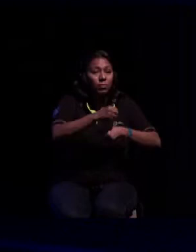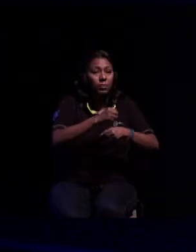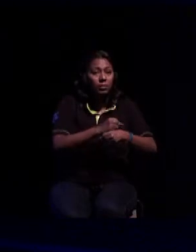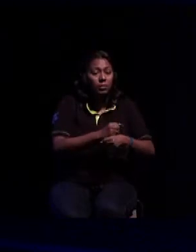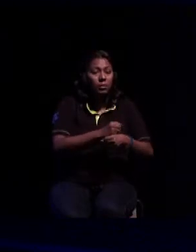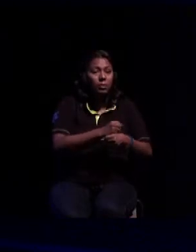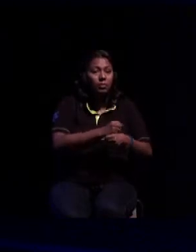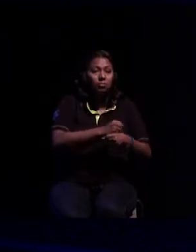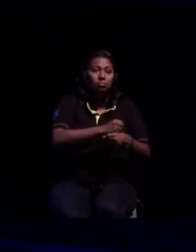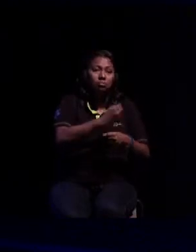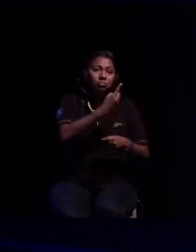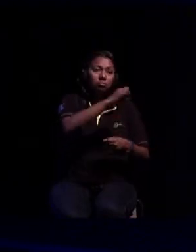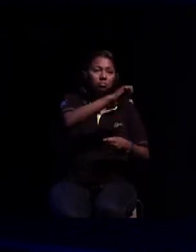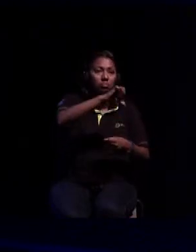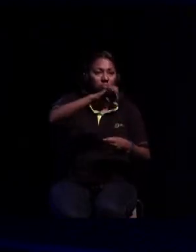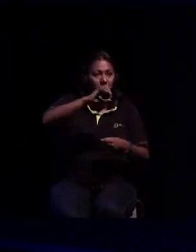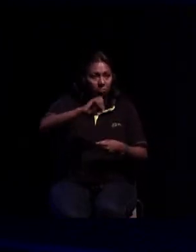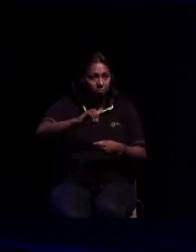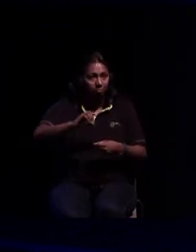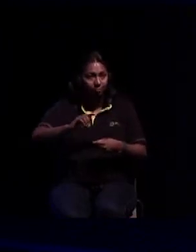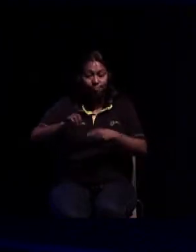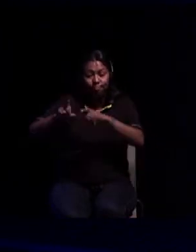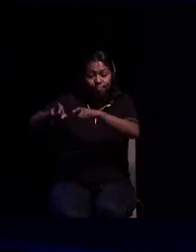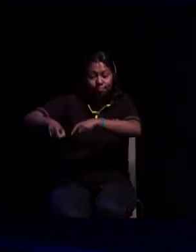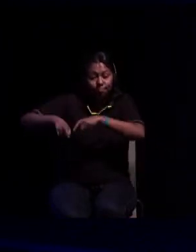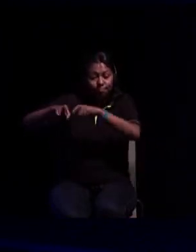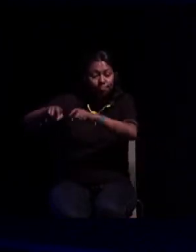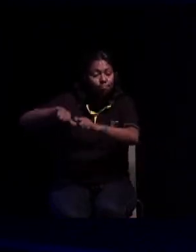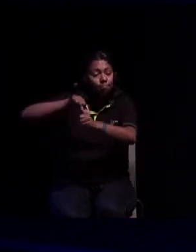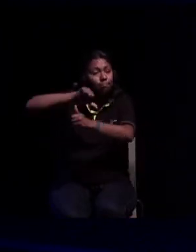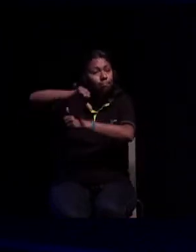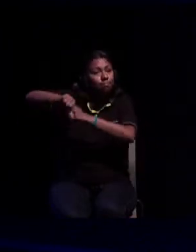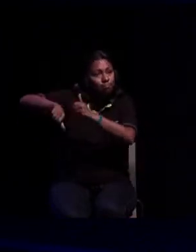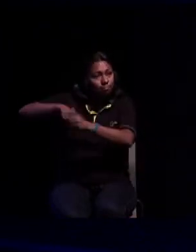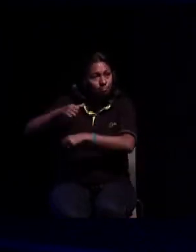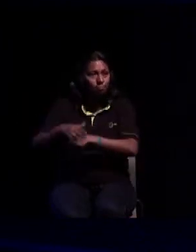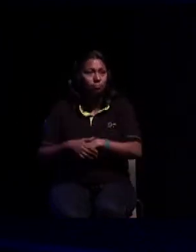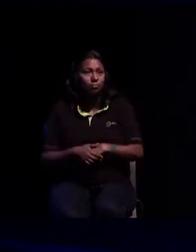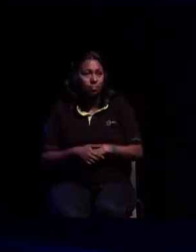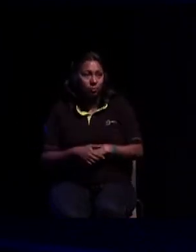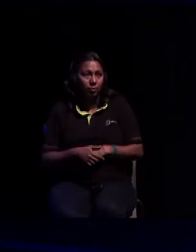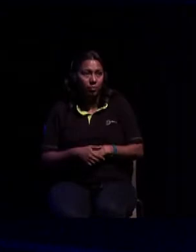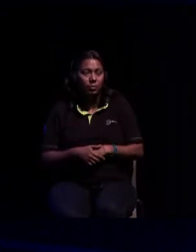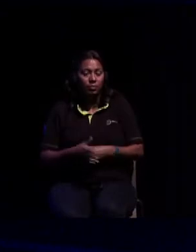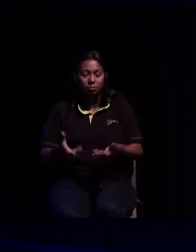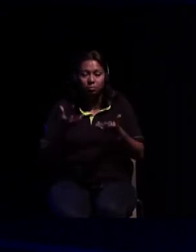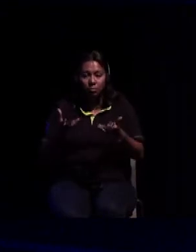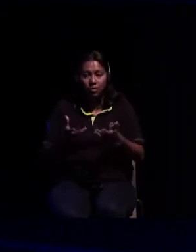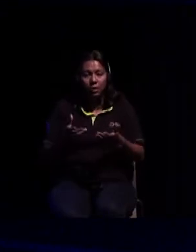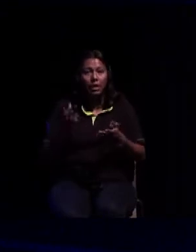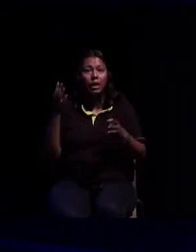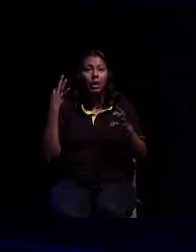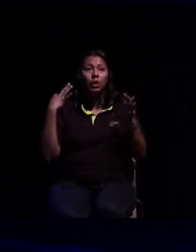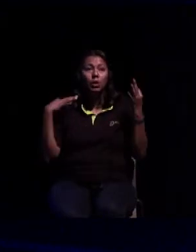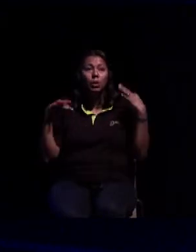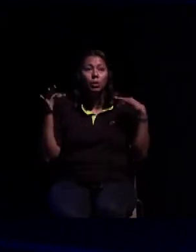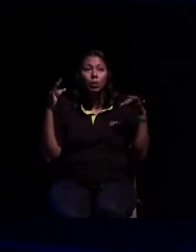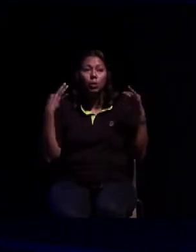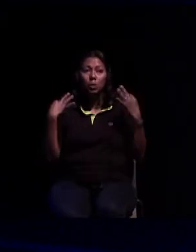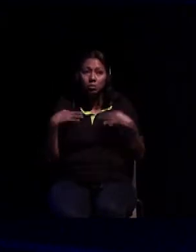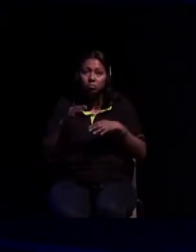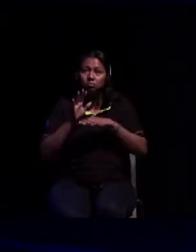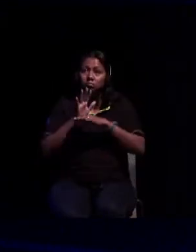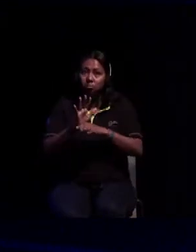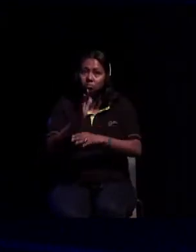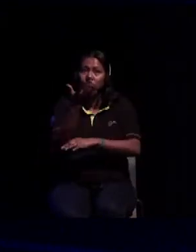so the island turned to ecotourism for its hope to have a future to diversify the economy. And the local islanders,